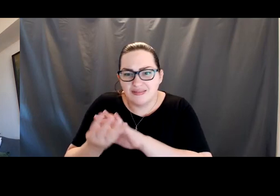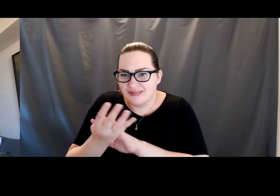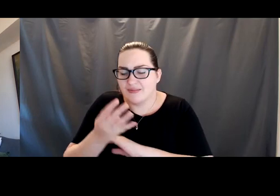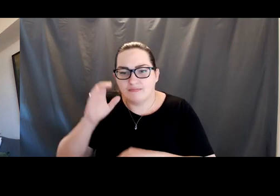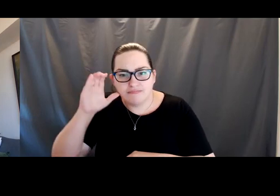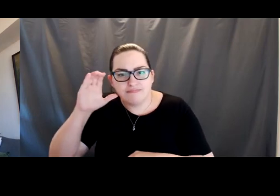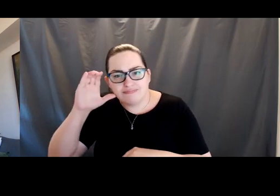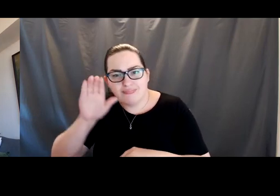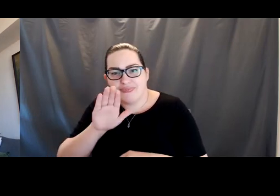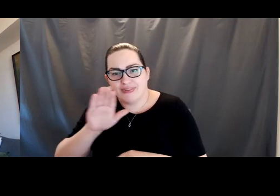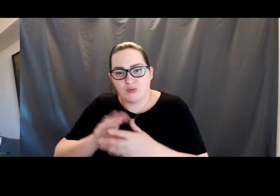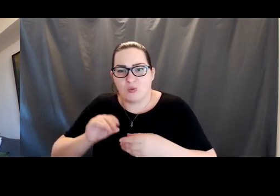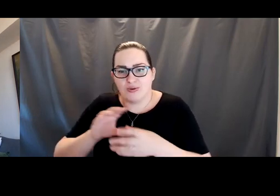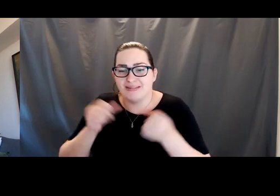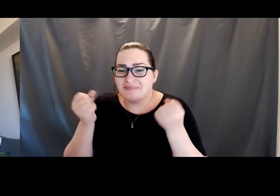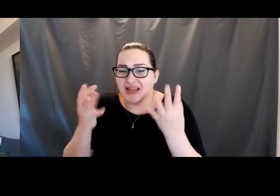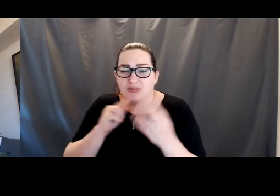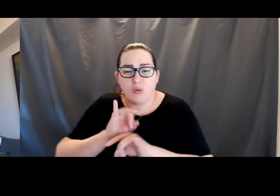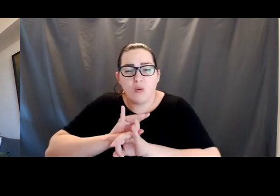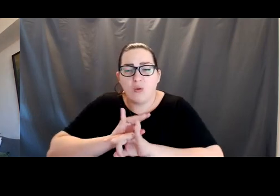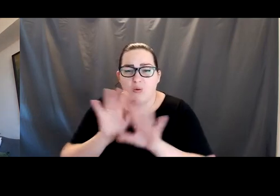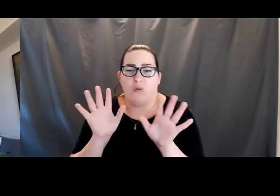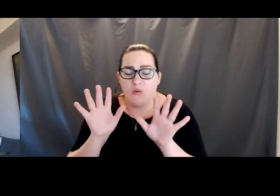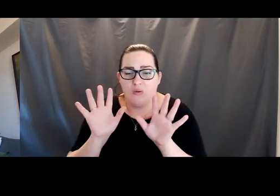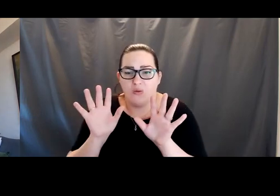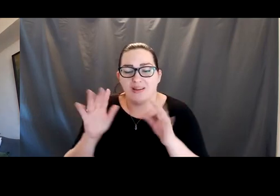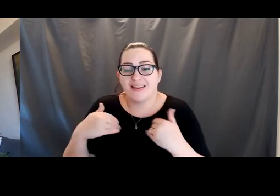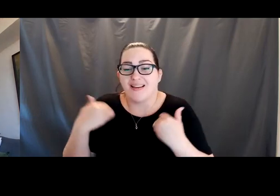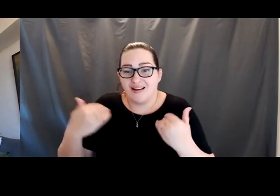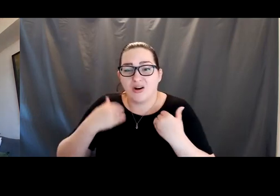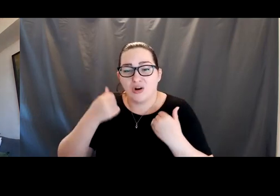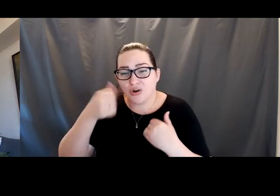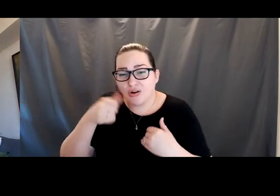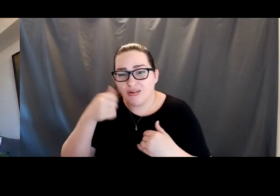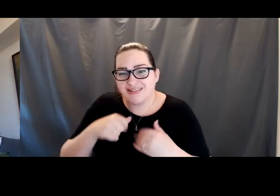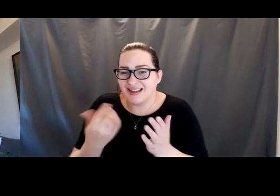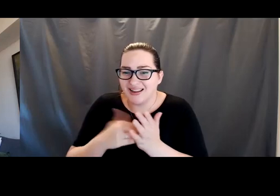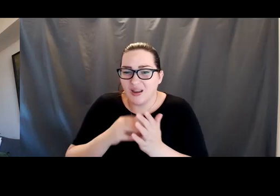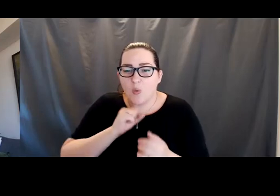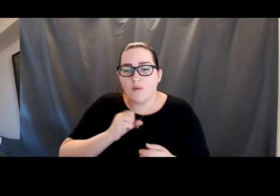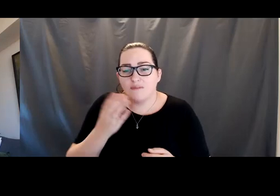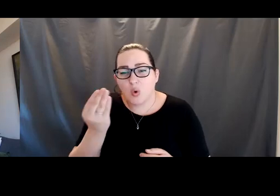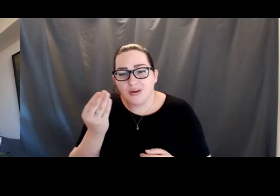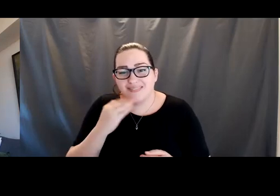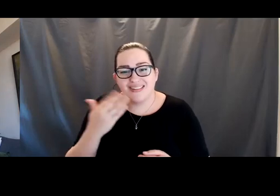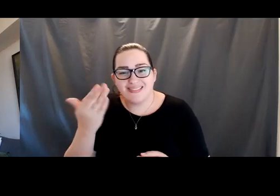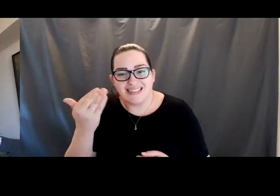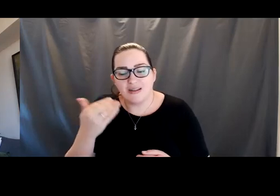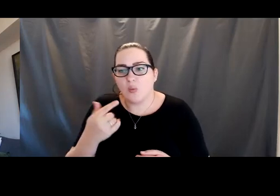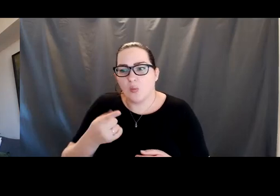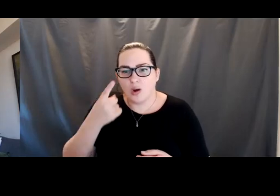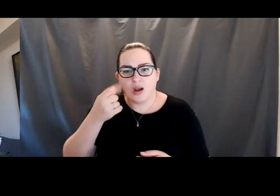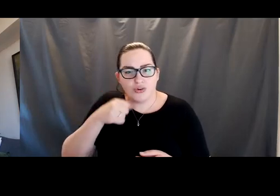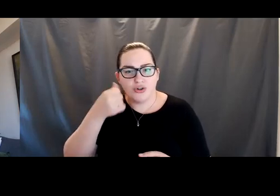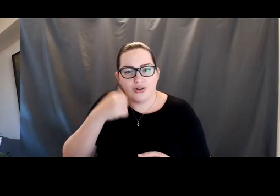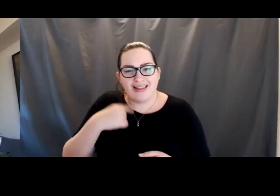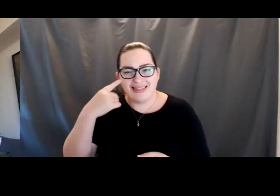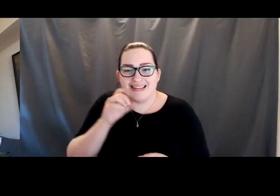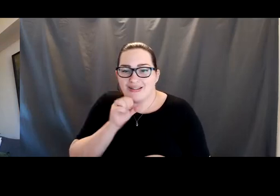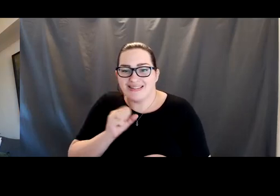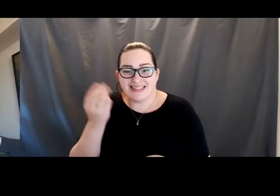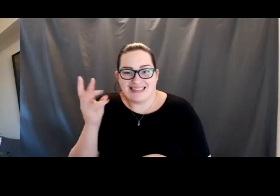them, young girls, again, like 14, 15. One was there, I think she was 16 at the time, with a